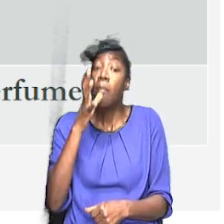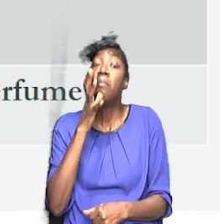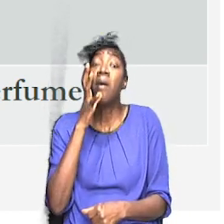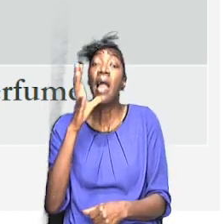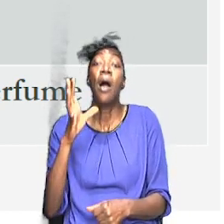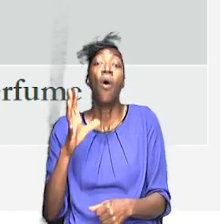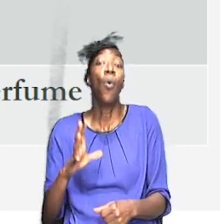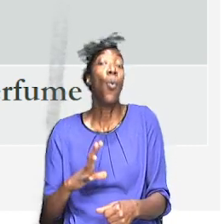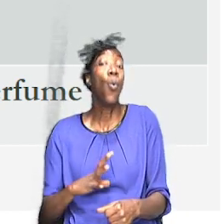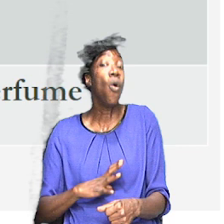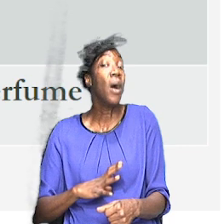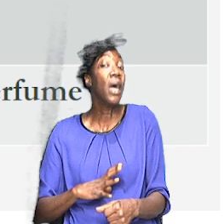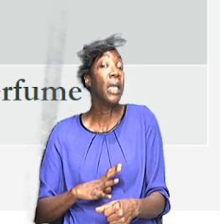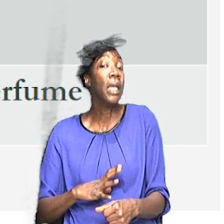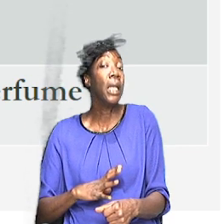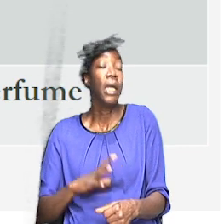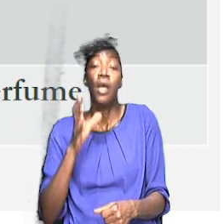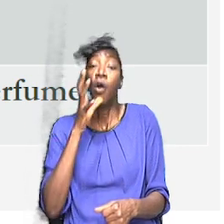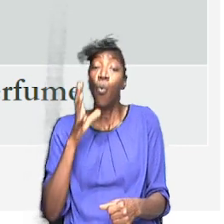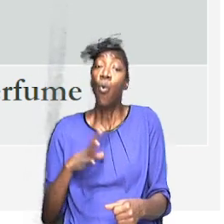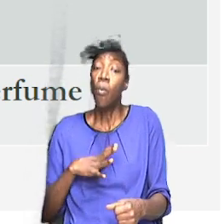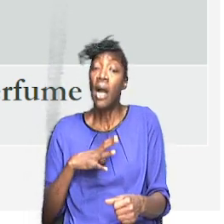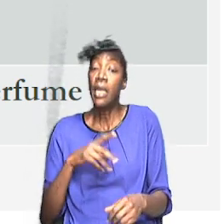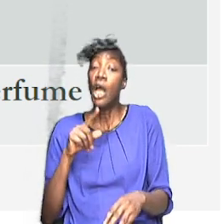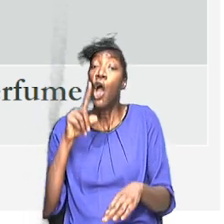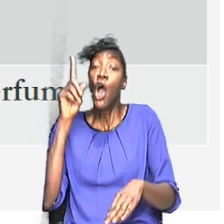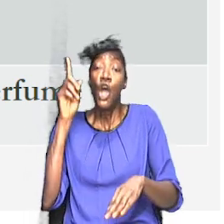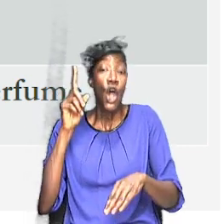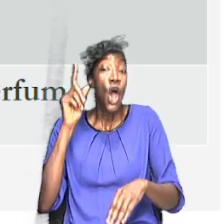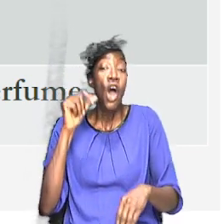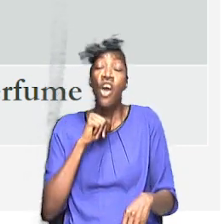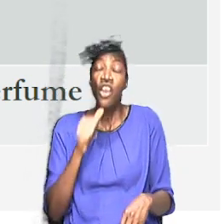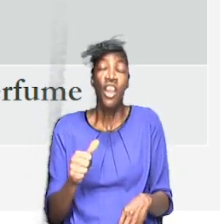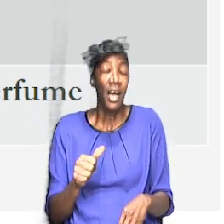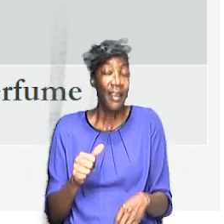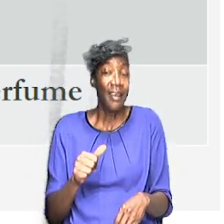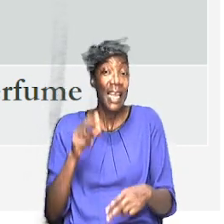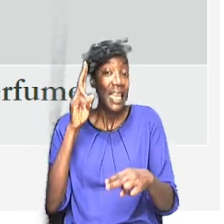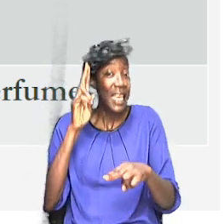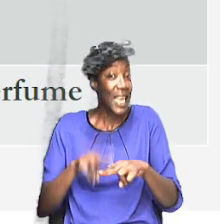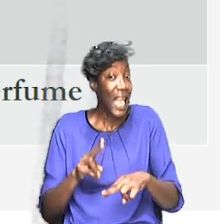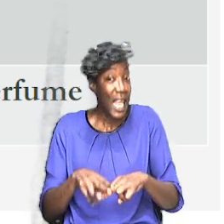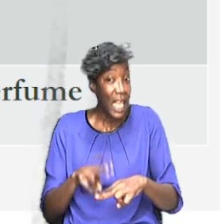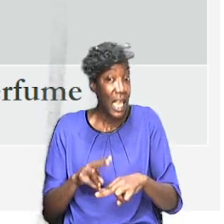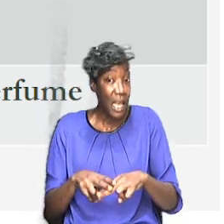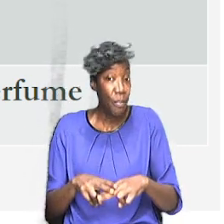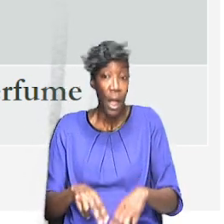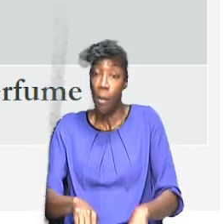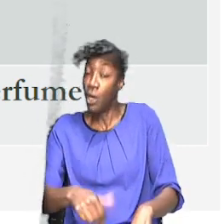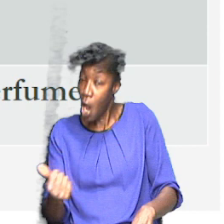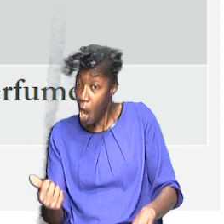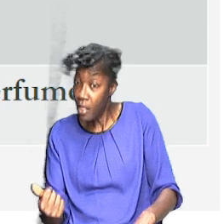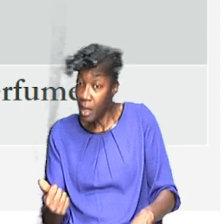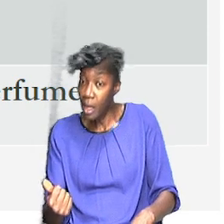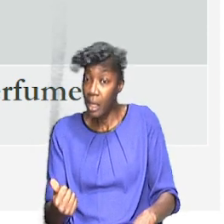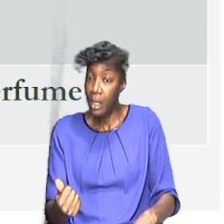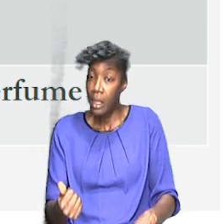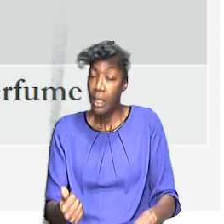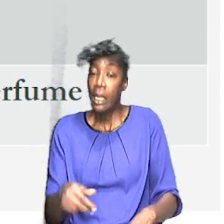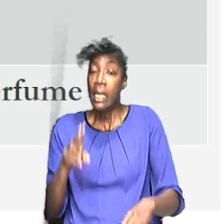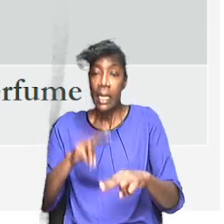chapter 7, the woman is not named. In Matthew chapter 26, she's named Mary. Mary of